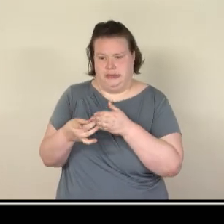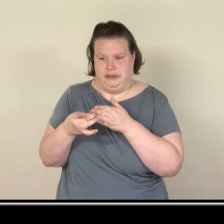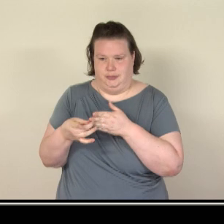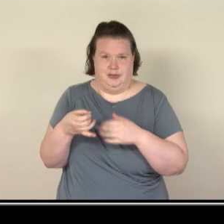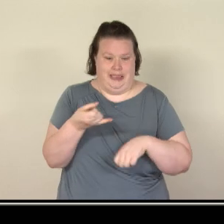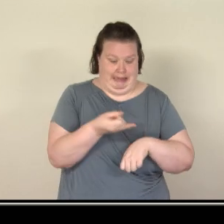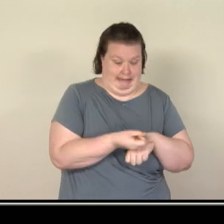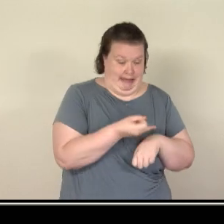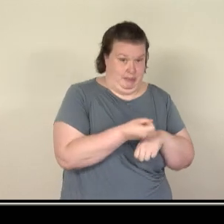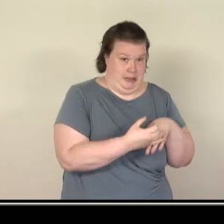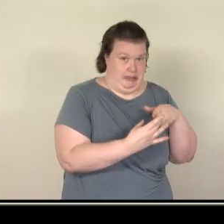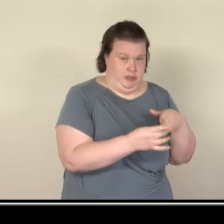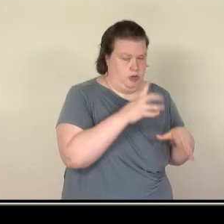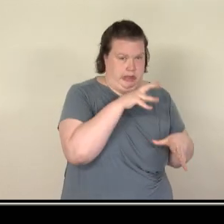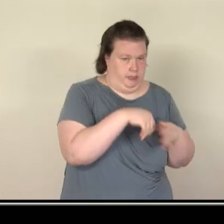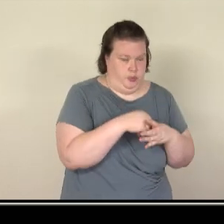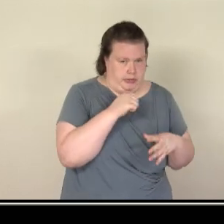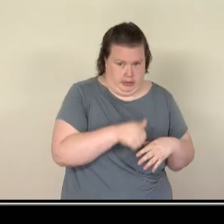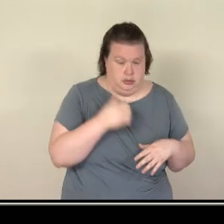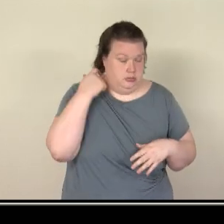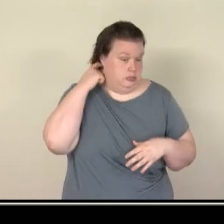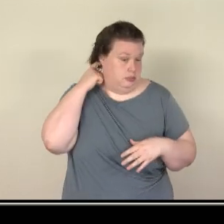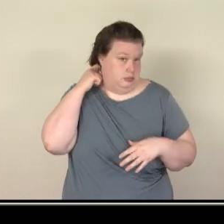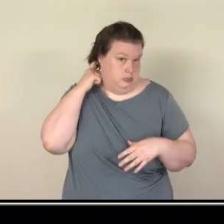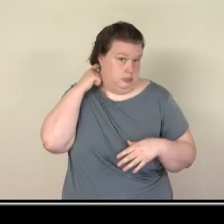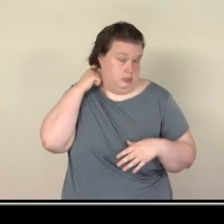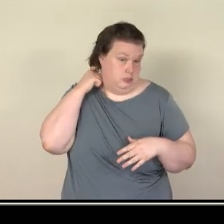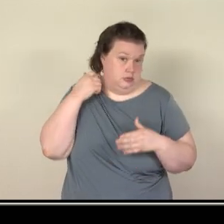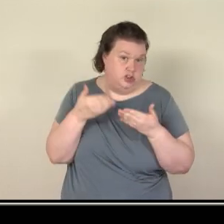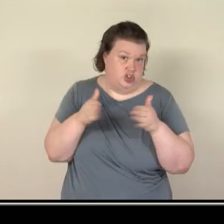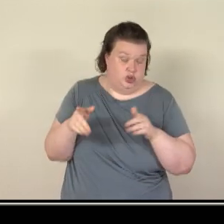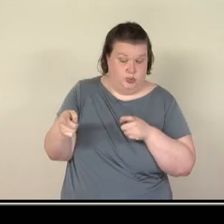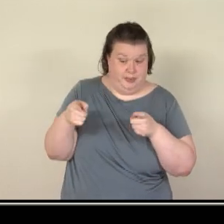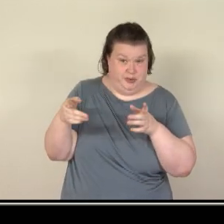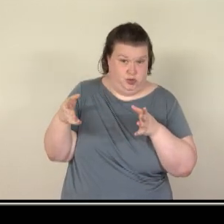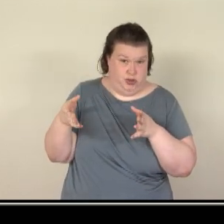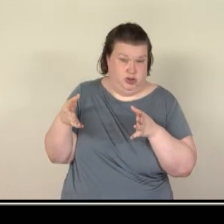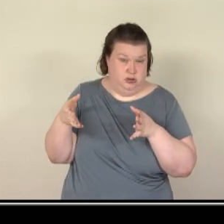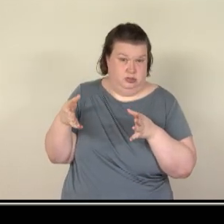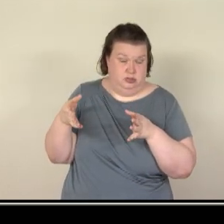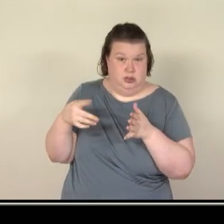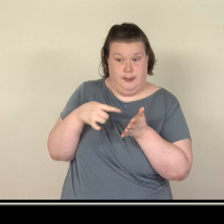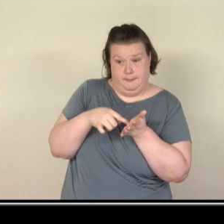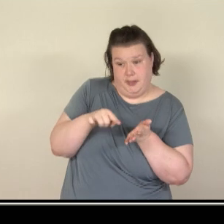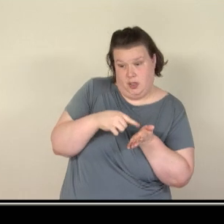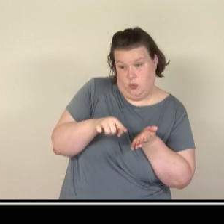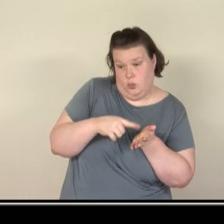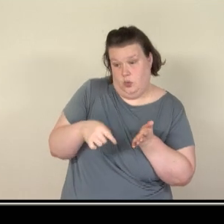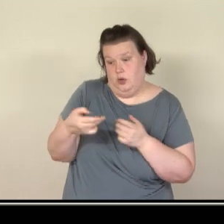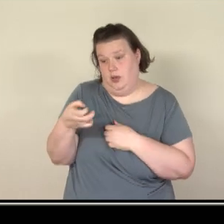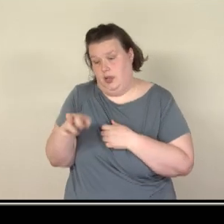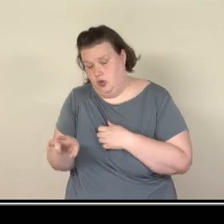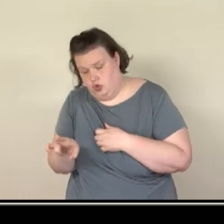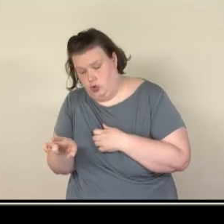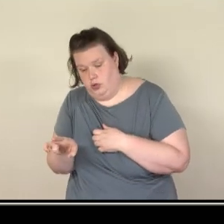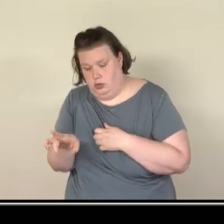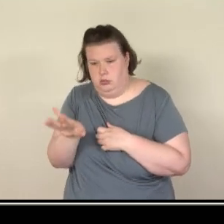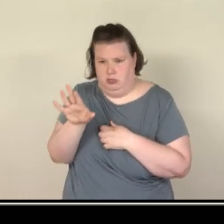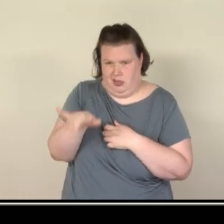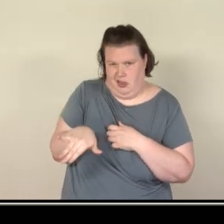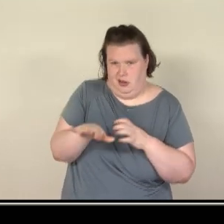leadership isn't included there, but our general administration in payroll, human resources,